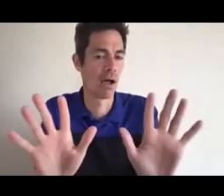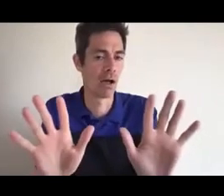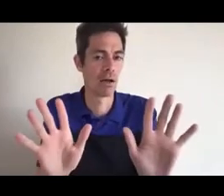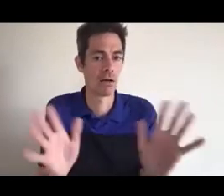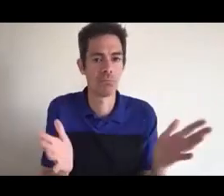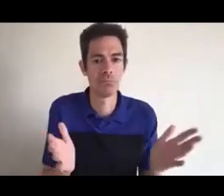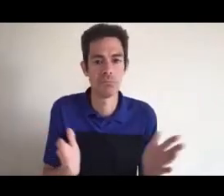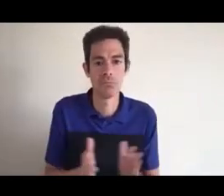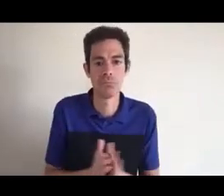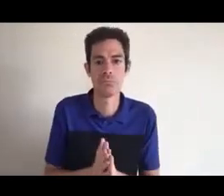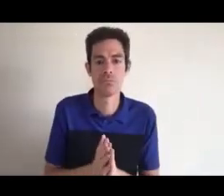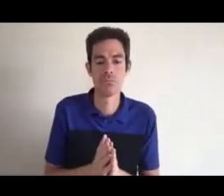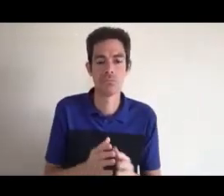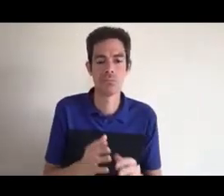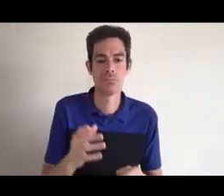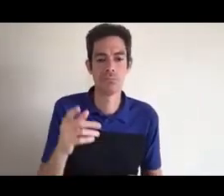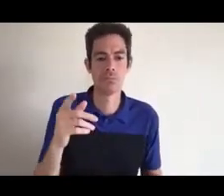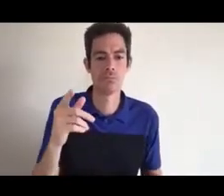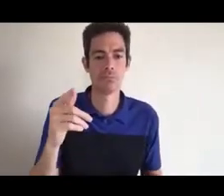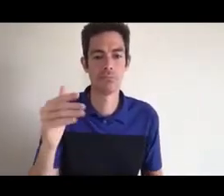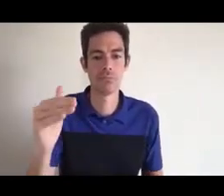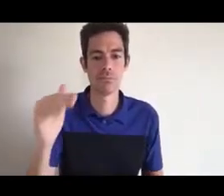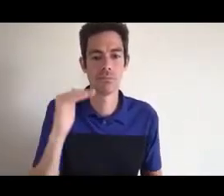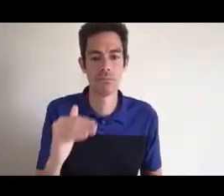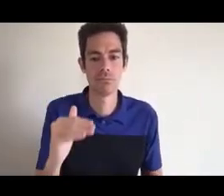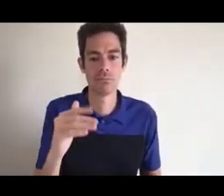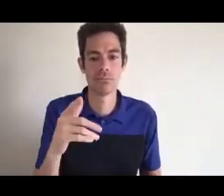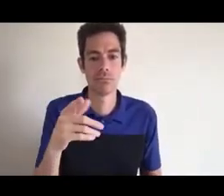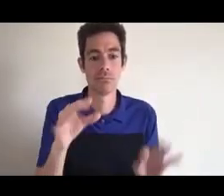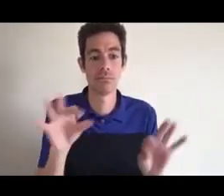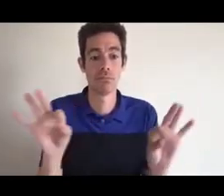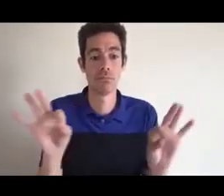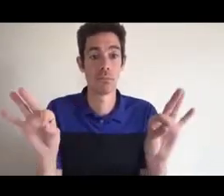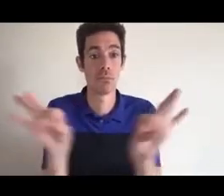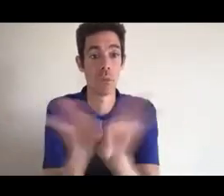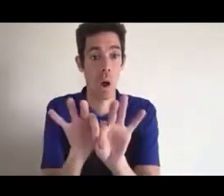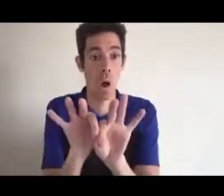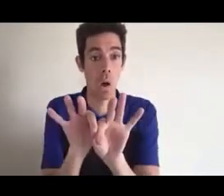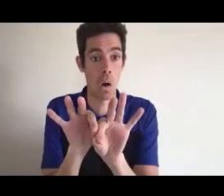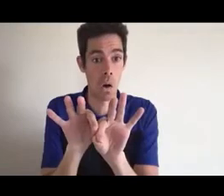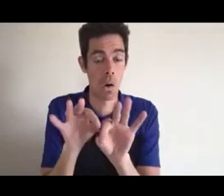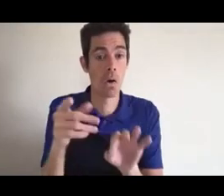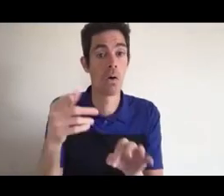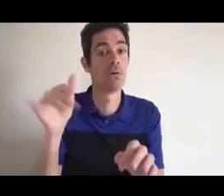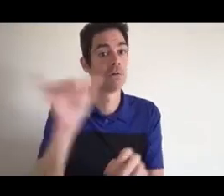means I'm clarifying, or I'm trying to be clear here. And so